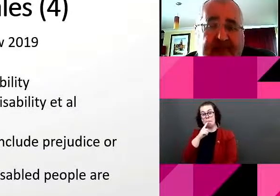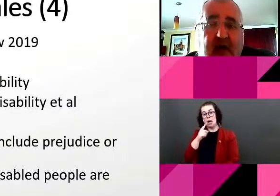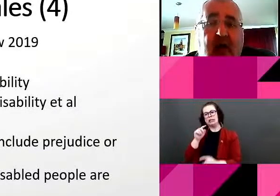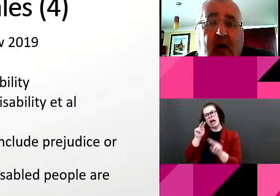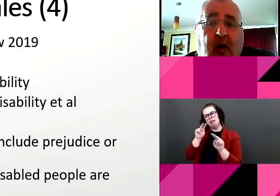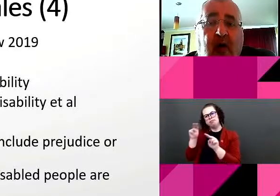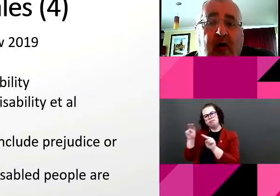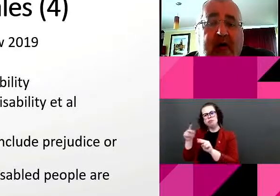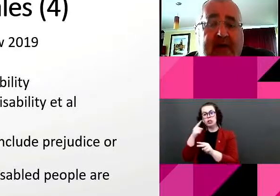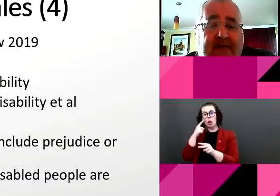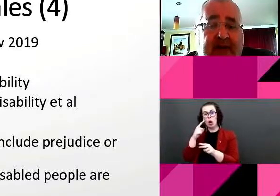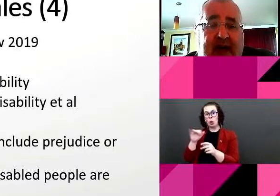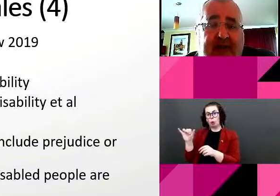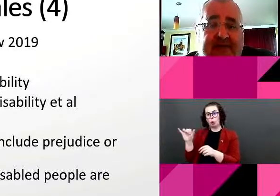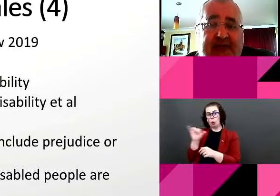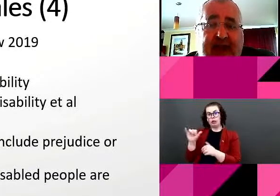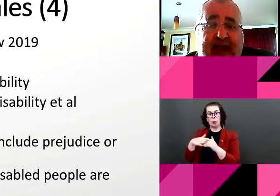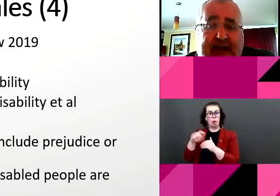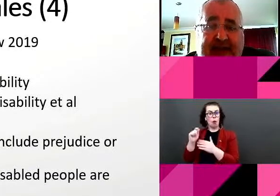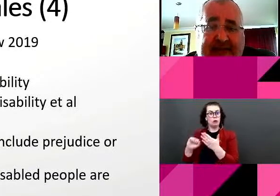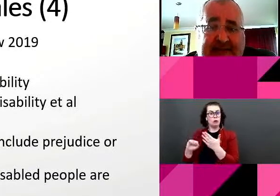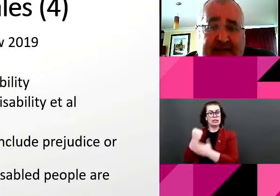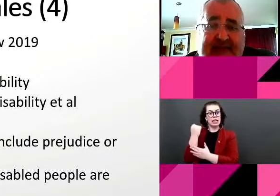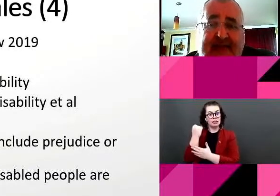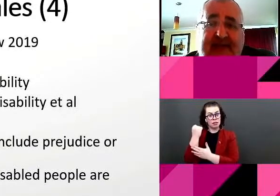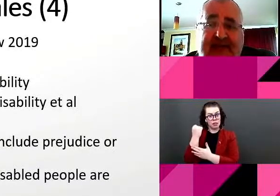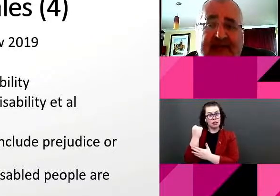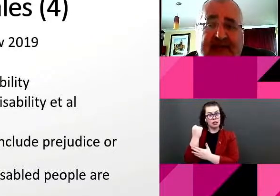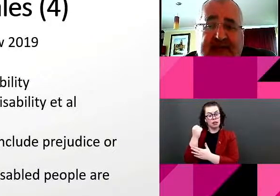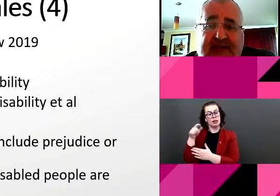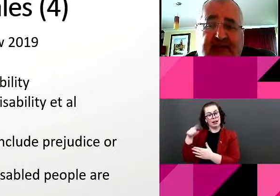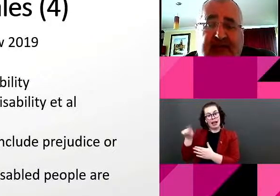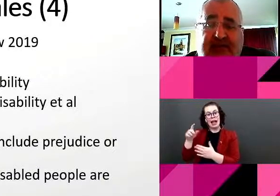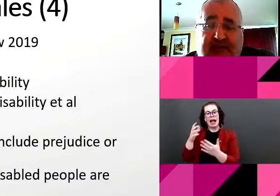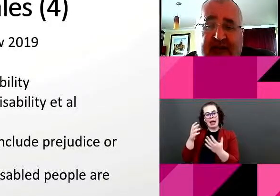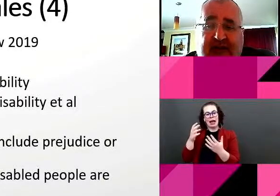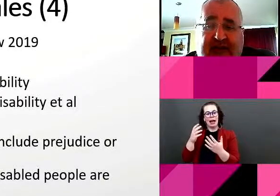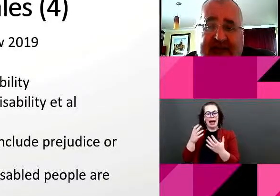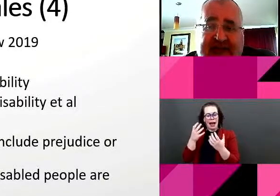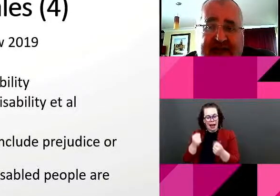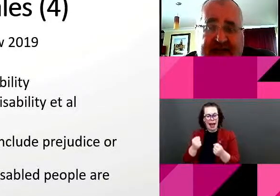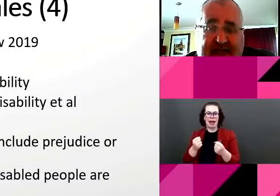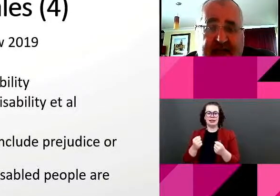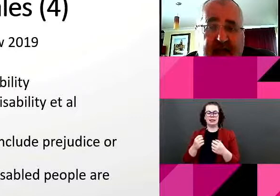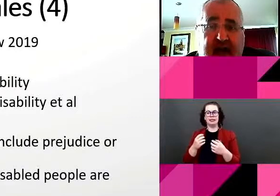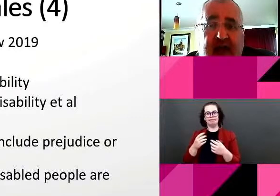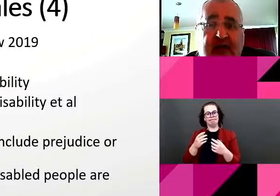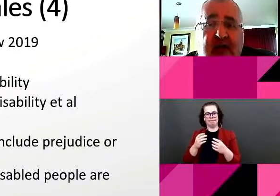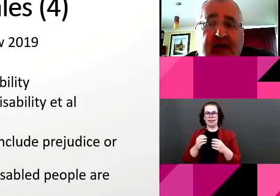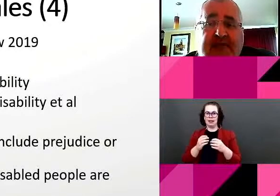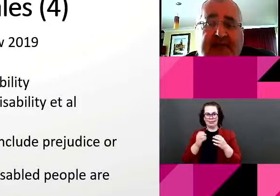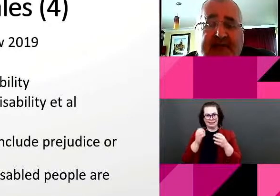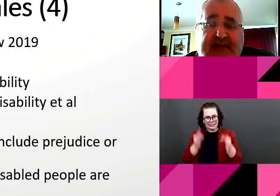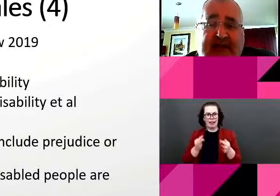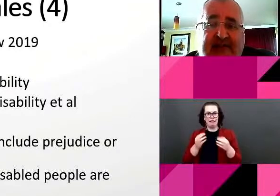cases all involved an explicit demonstration of hostility.